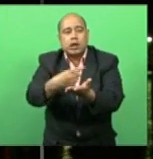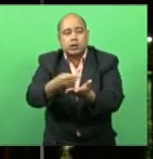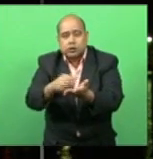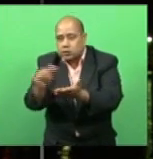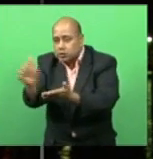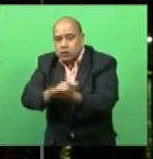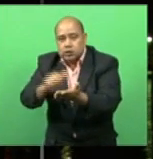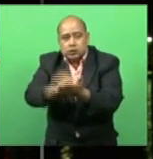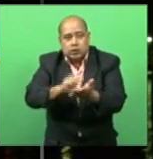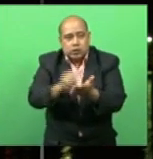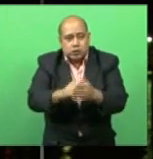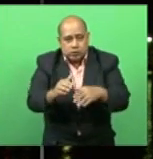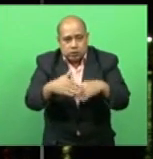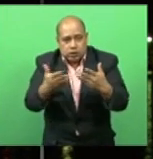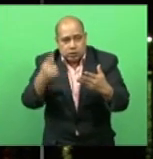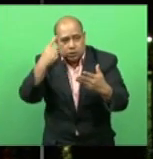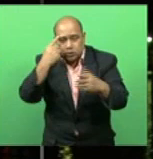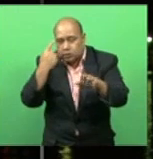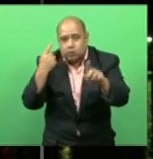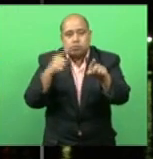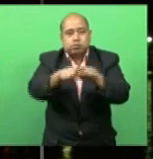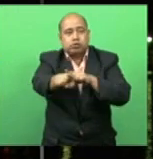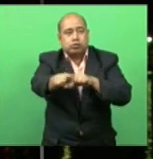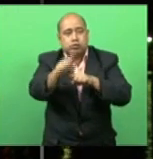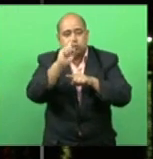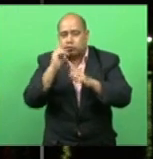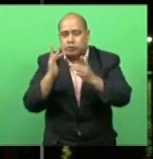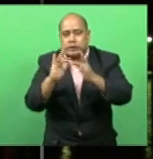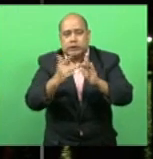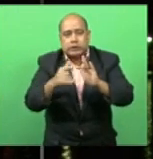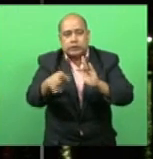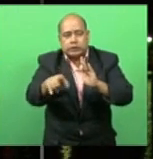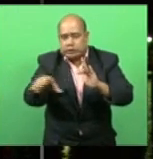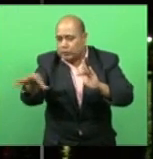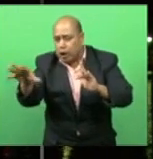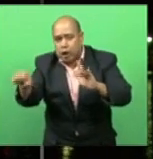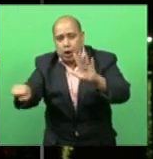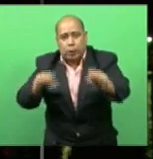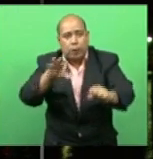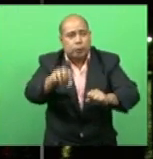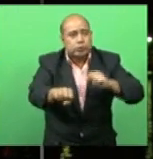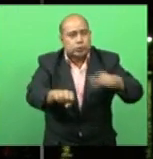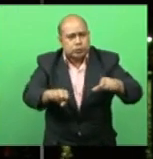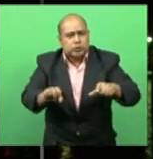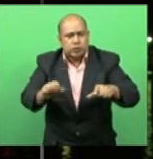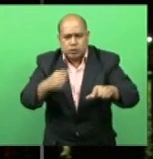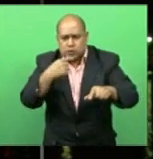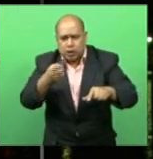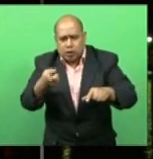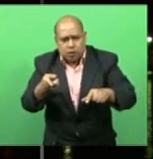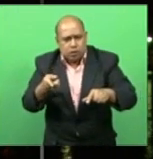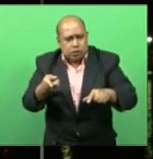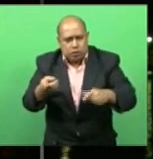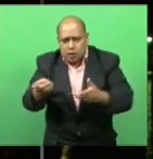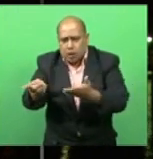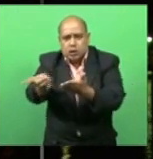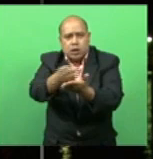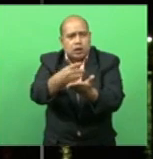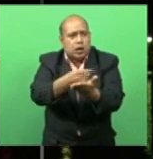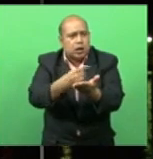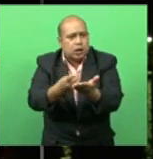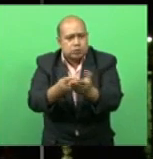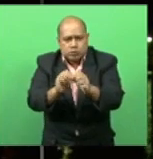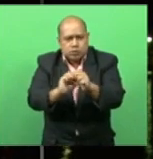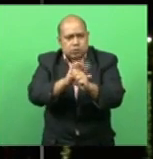trends. Communications Minister Ayaz Said Qayyum says data usage during the COVID-19 crisis has been at an all-time